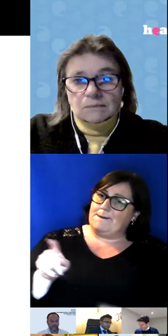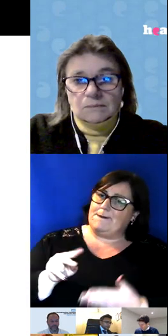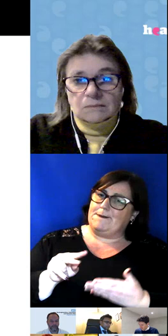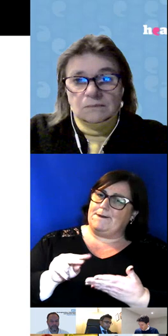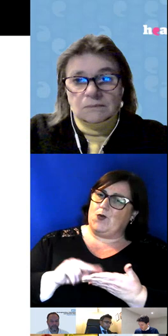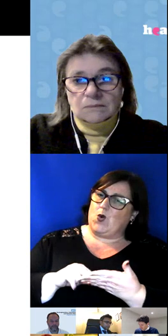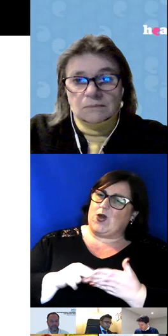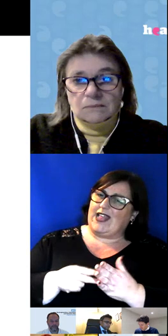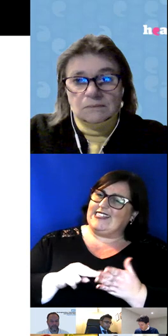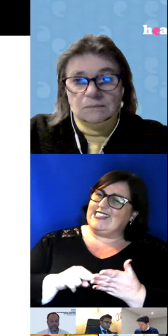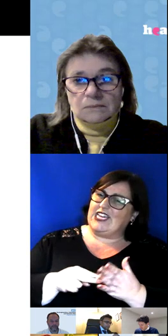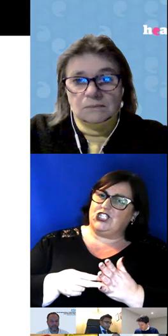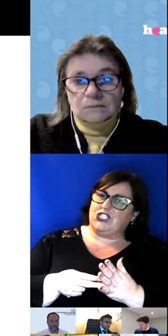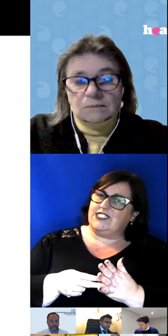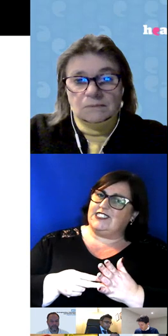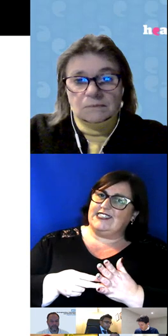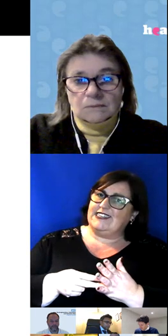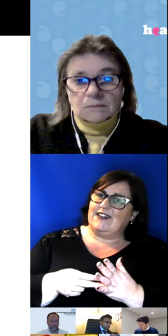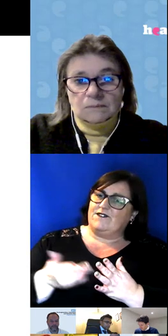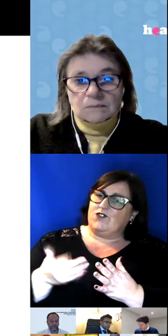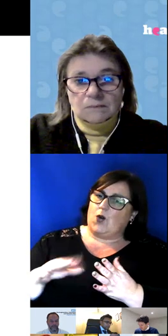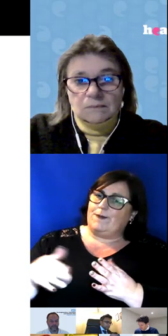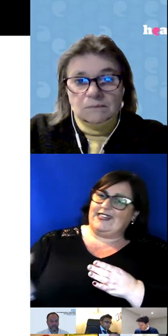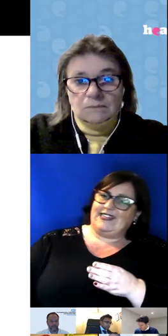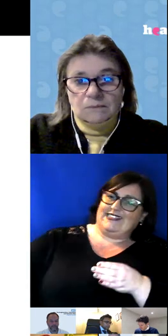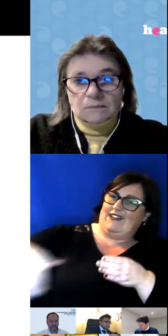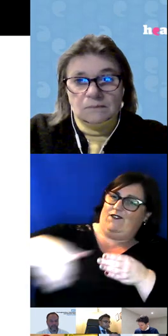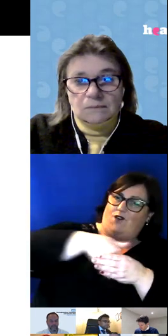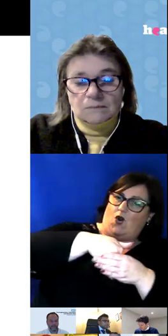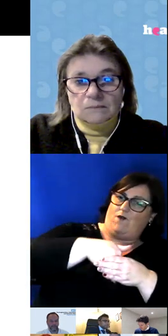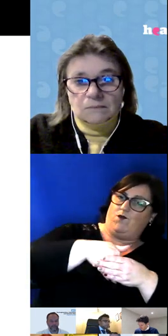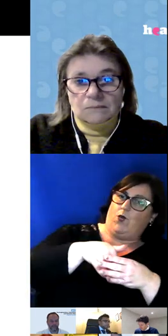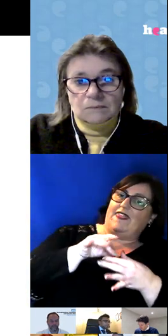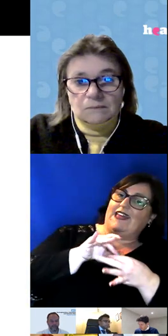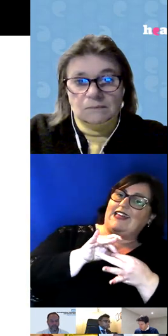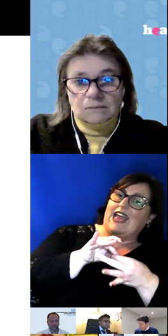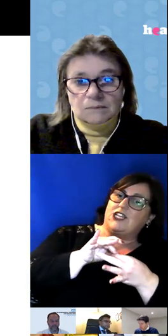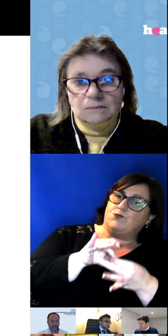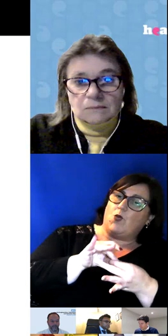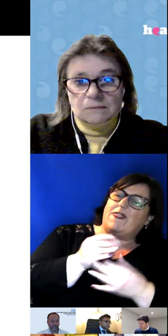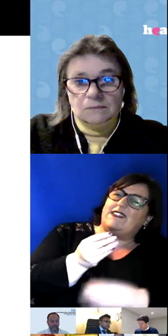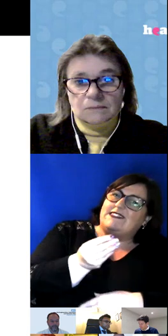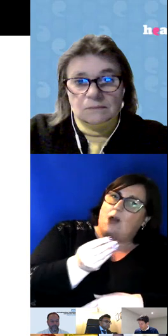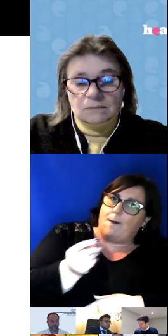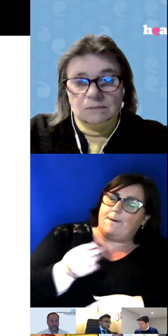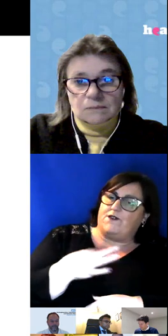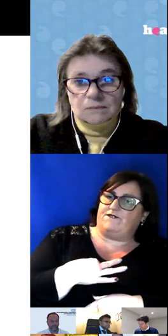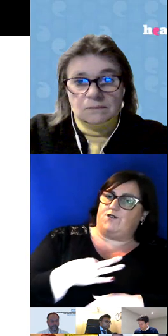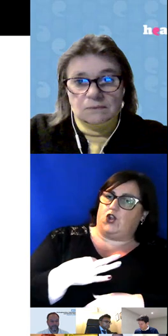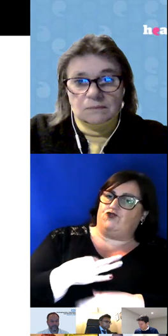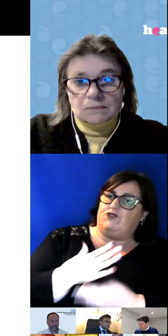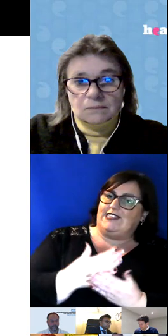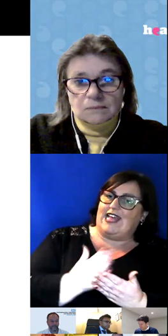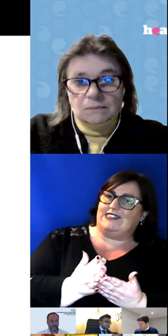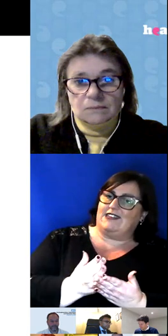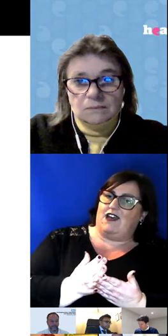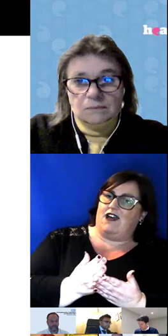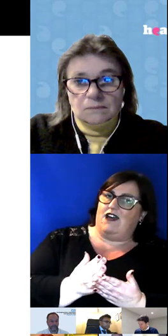relation to the good engagement that's clearly happened with some of the voluntary sector before Christmas.